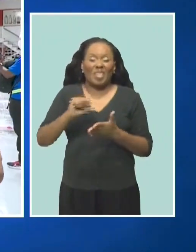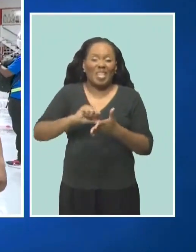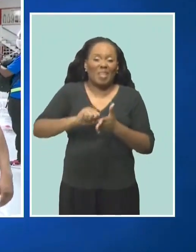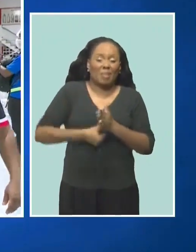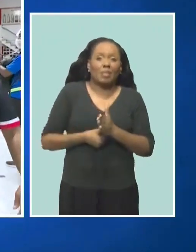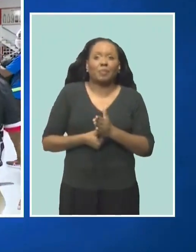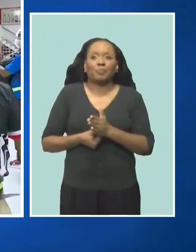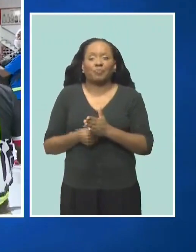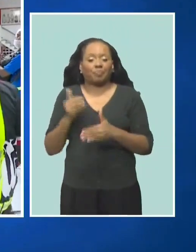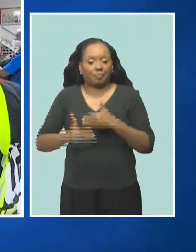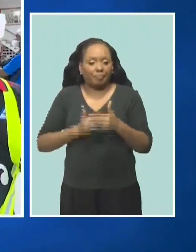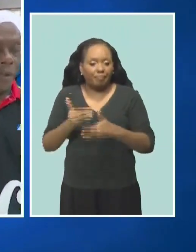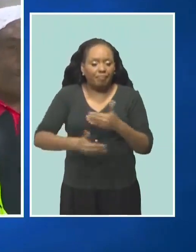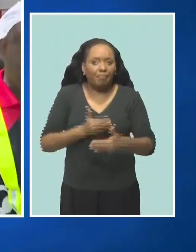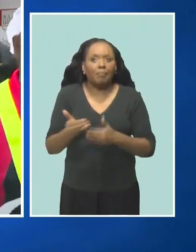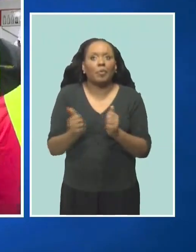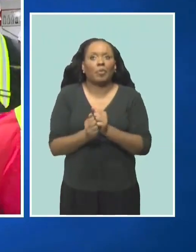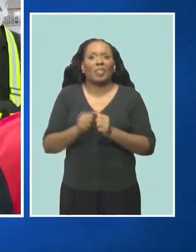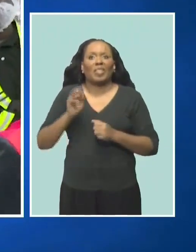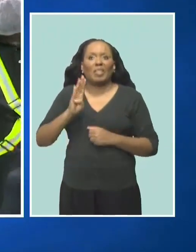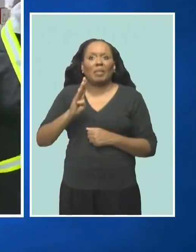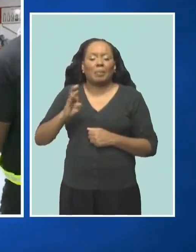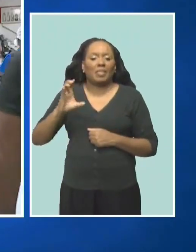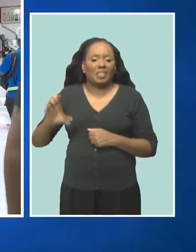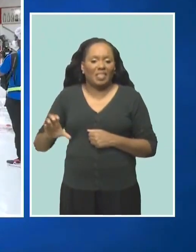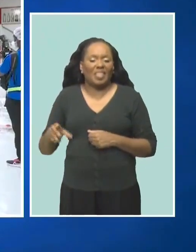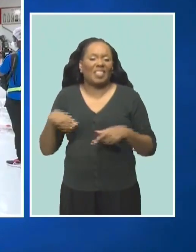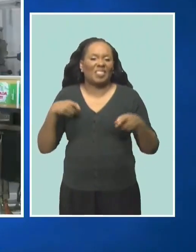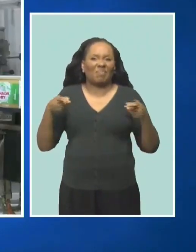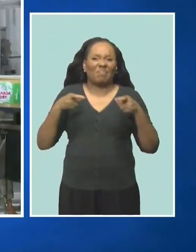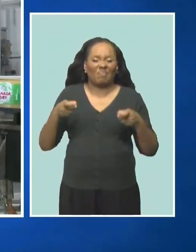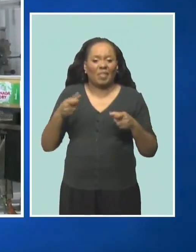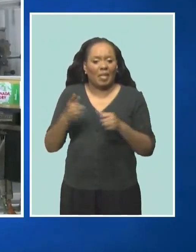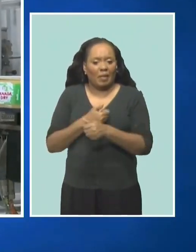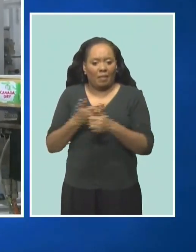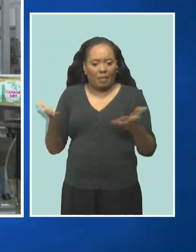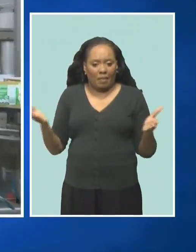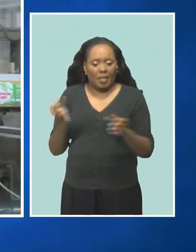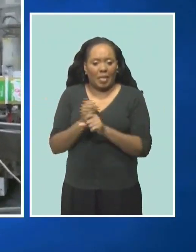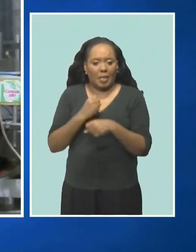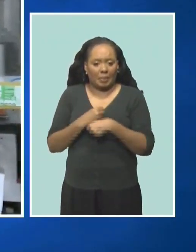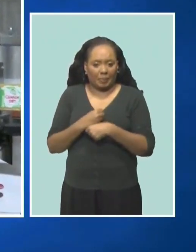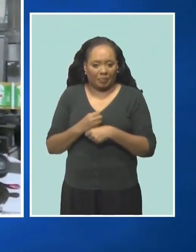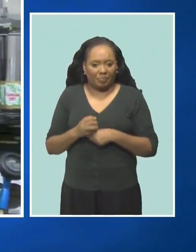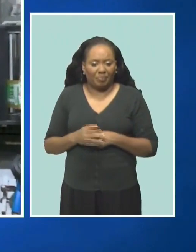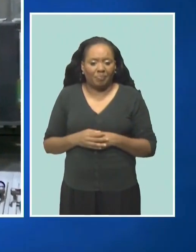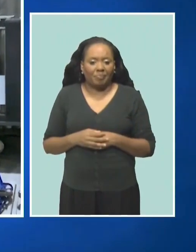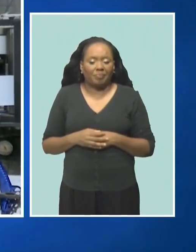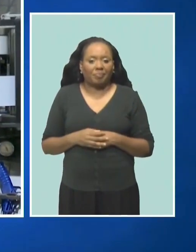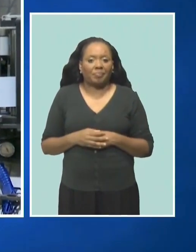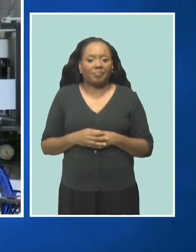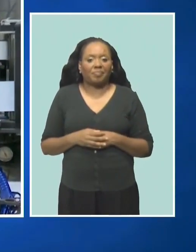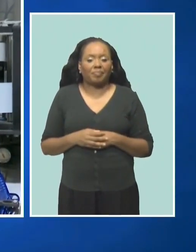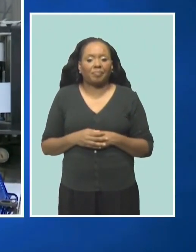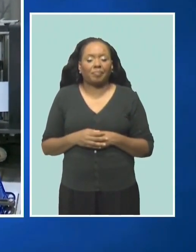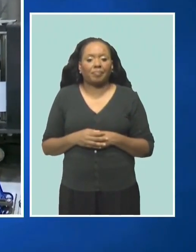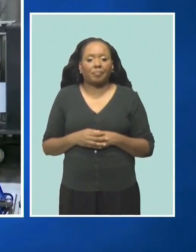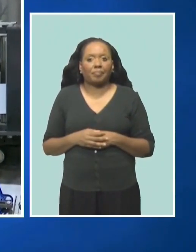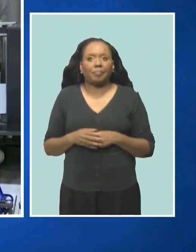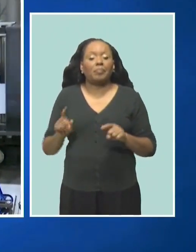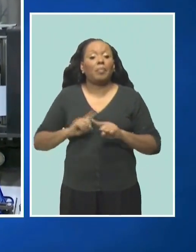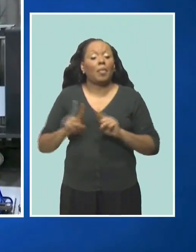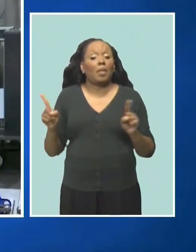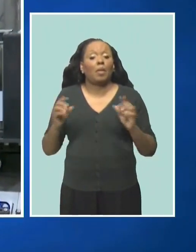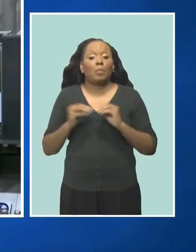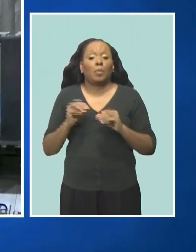the strides BBC has made in managing the plastics manufactured during production. But he says more work